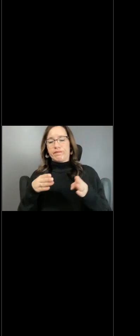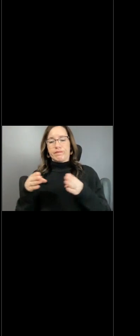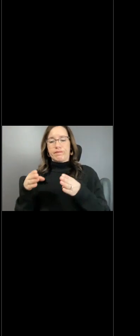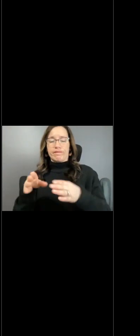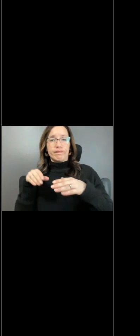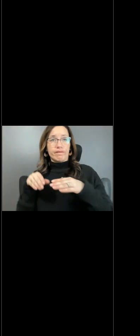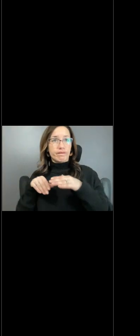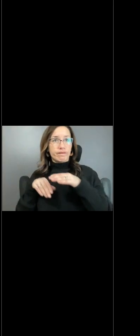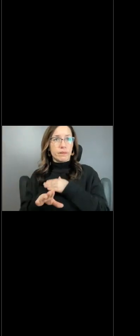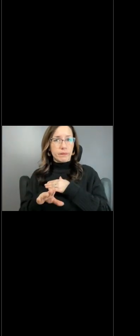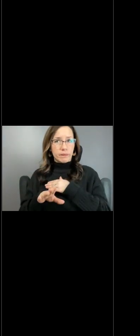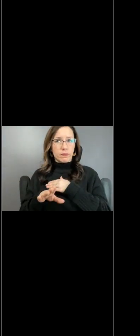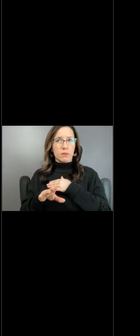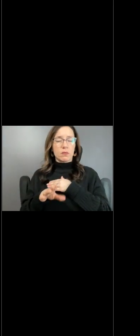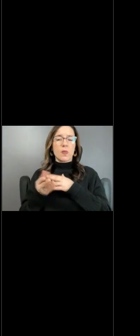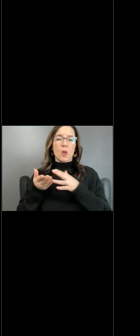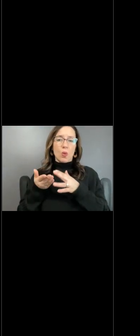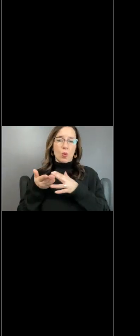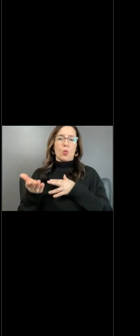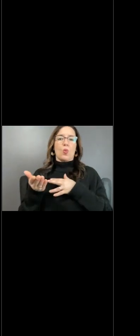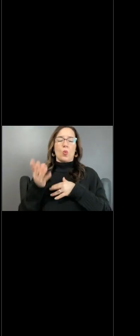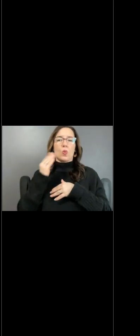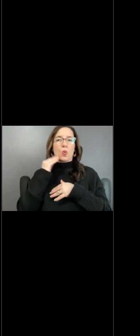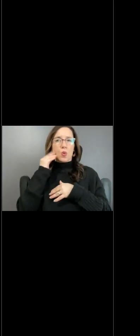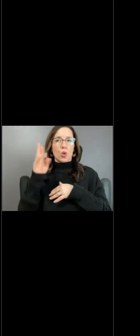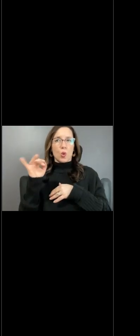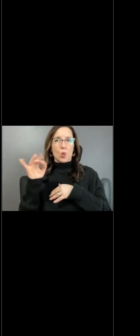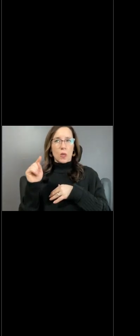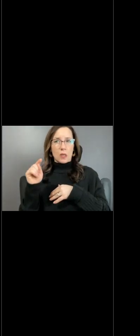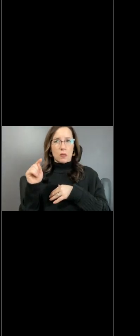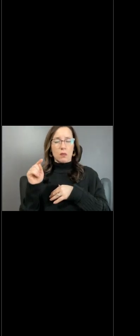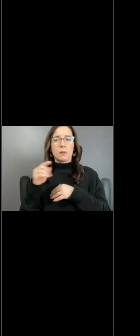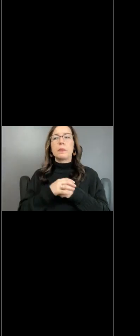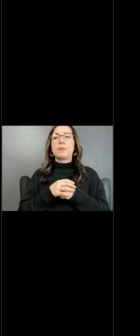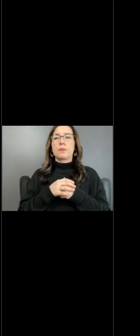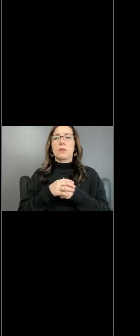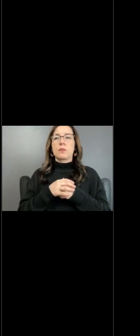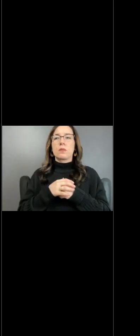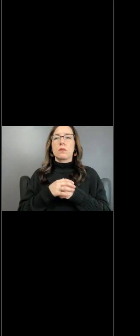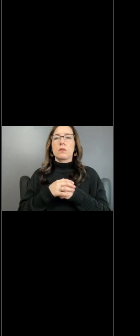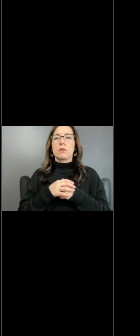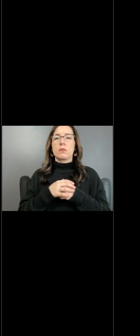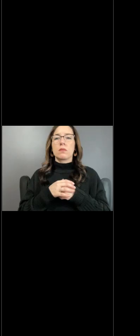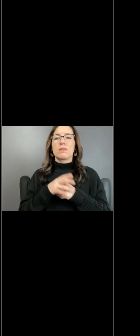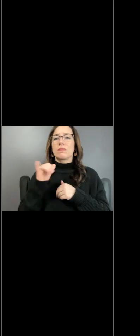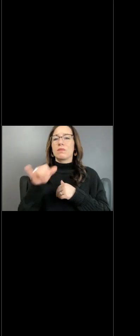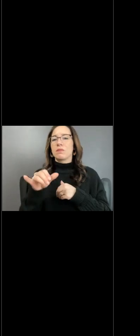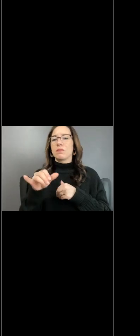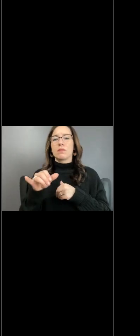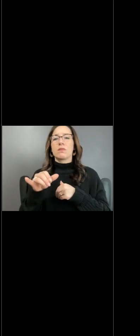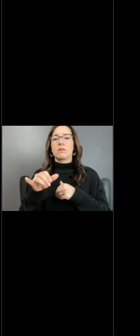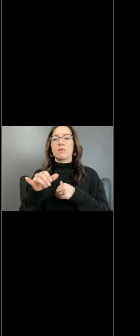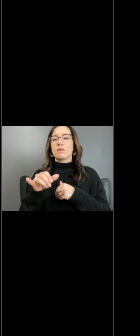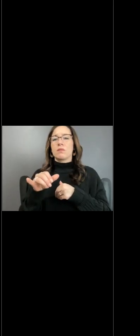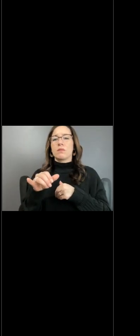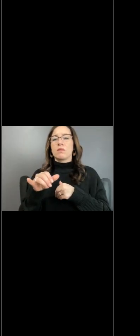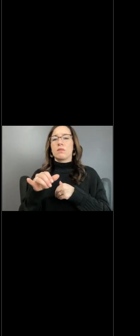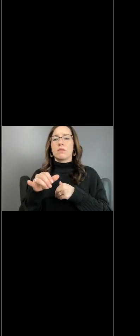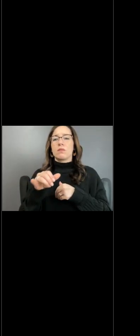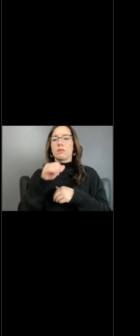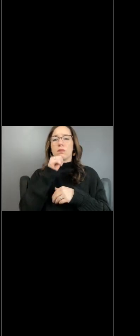into and through the dwelling unit. This would preclude a split level